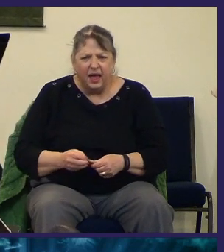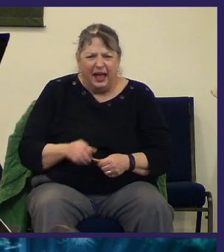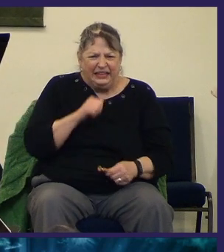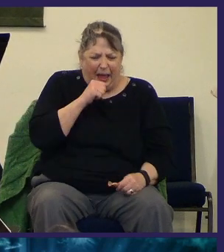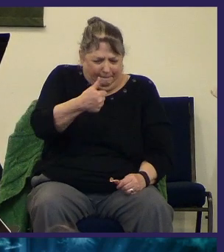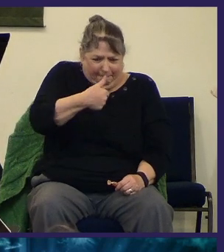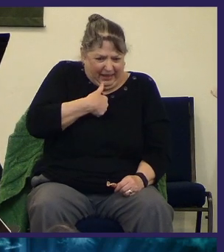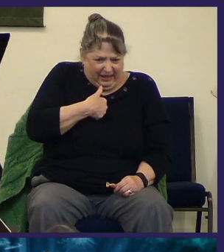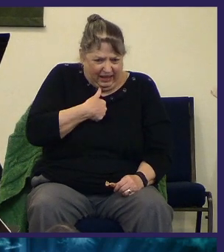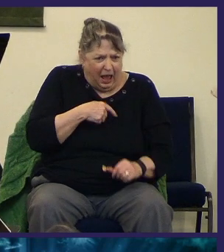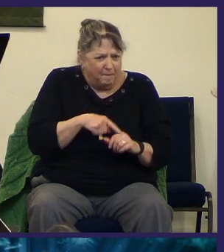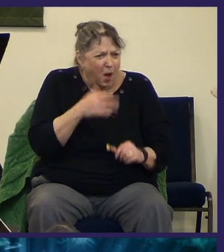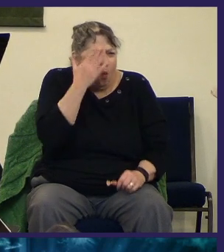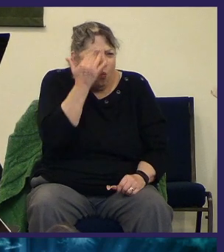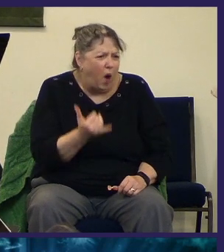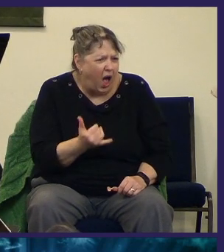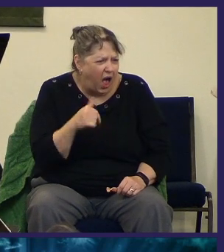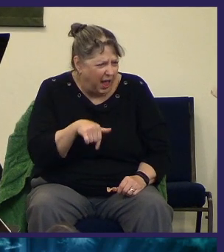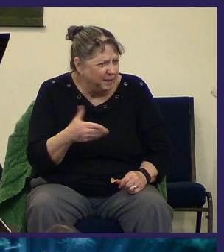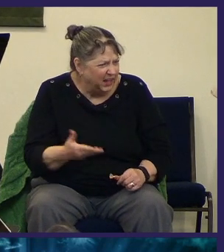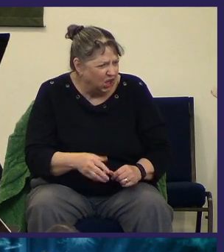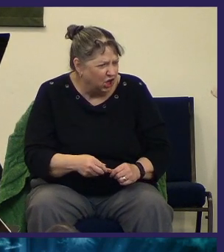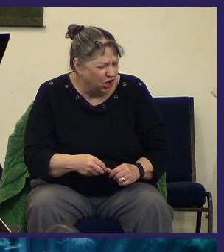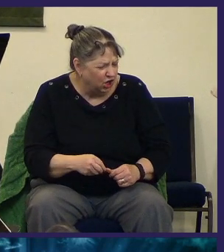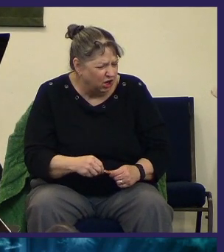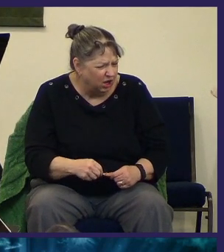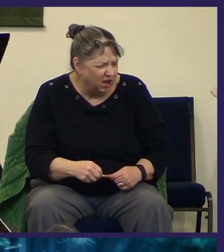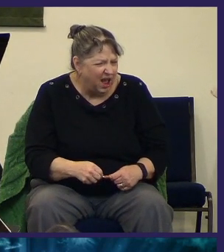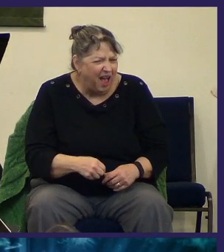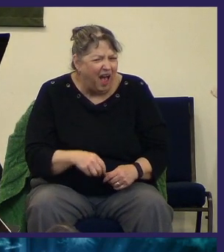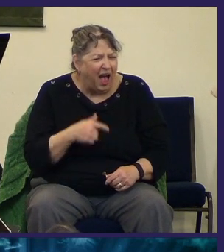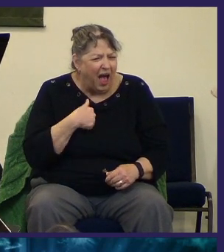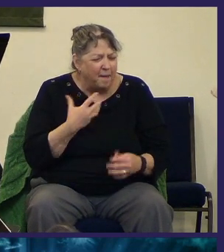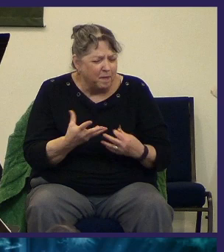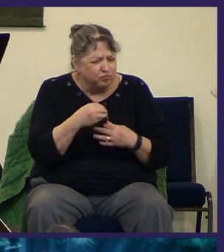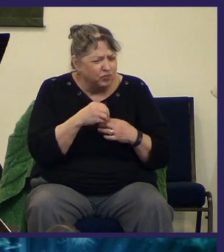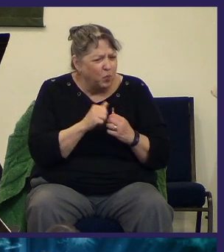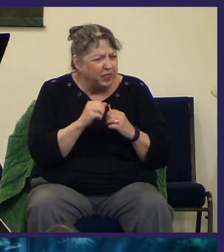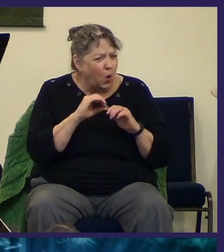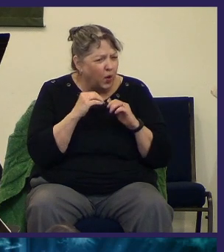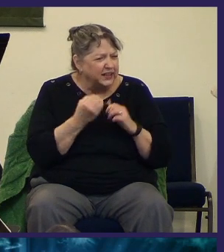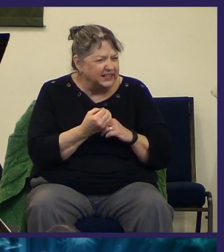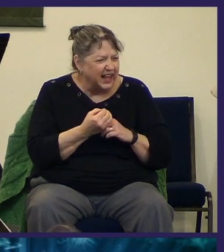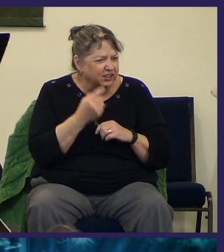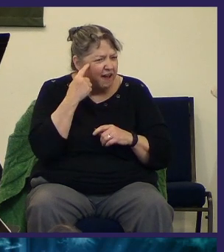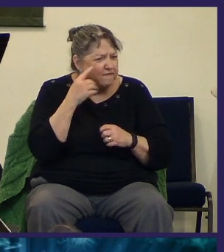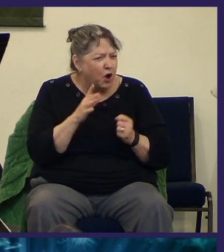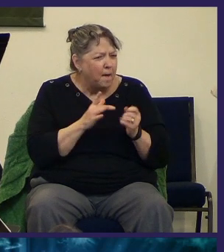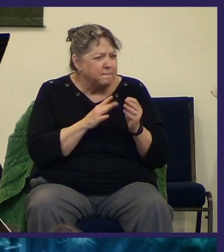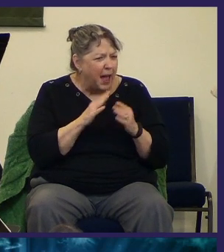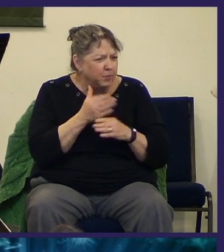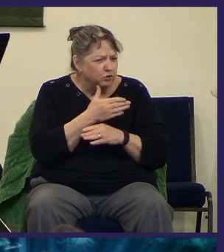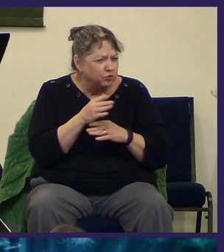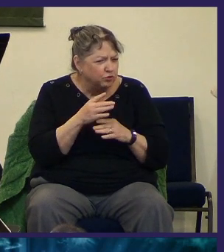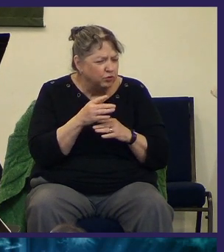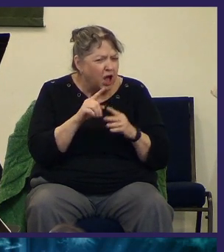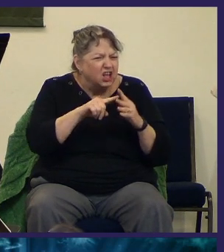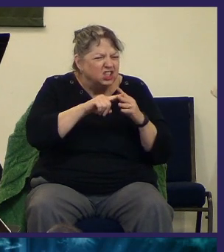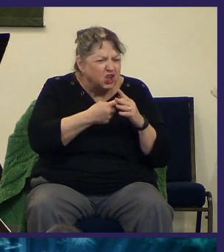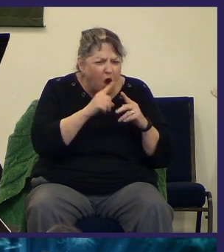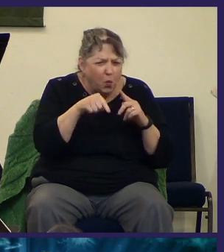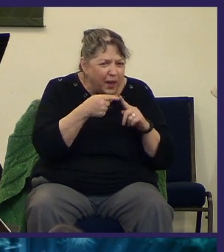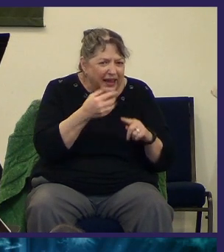is to to share god's word and what the gideons have been doing have been doing since 1899